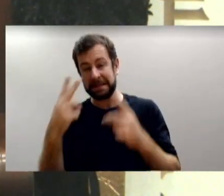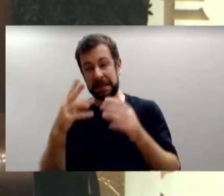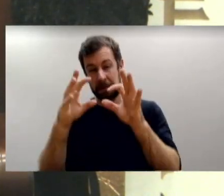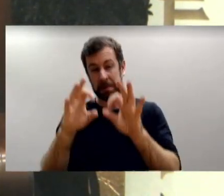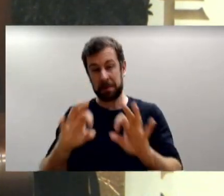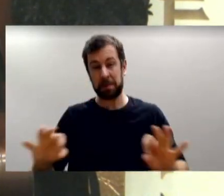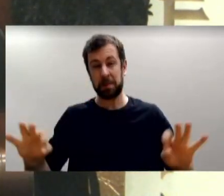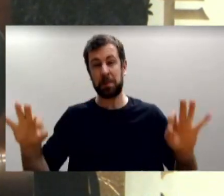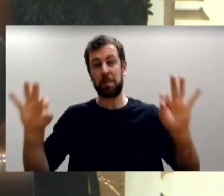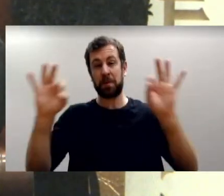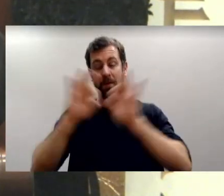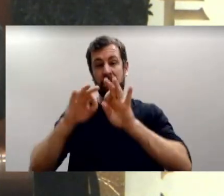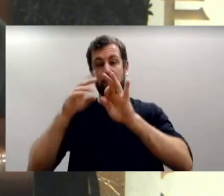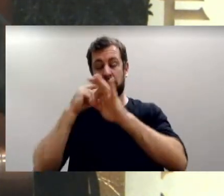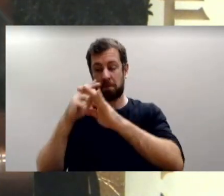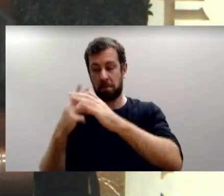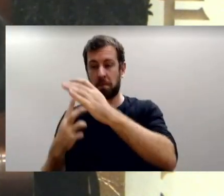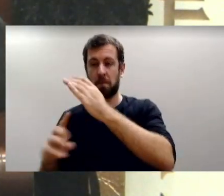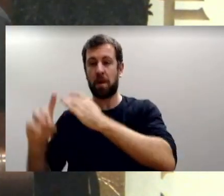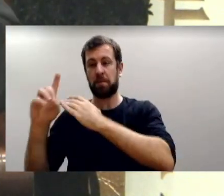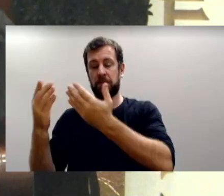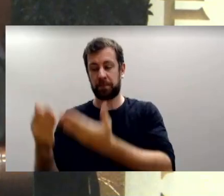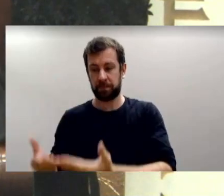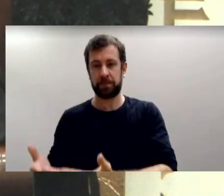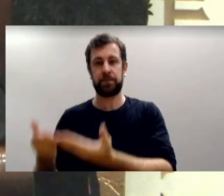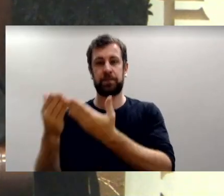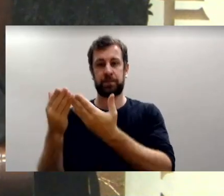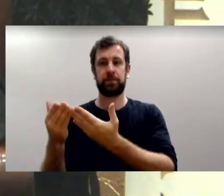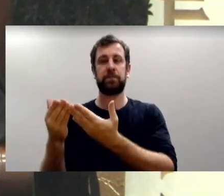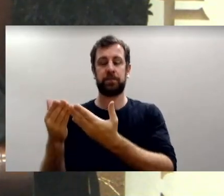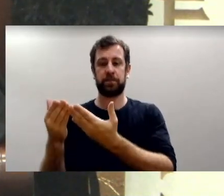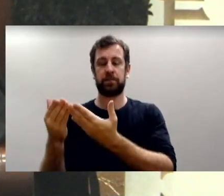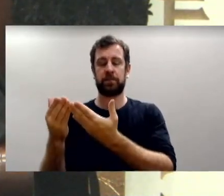of Rasulullah sallallahu alayhi wa sallam.